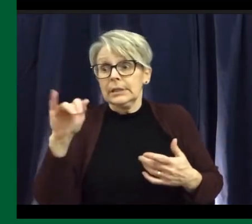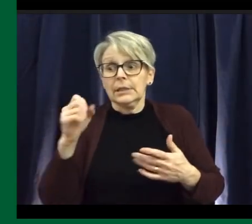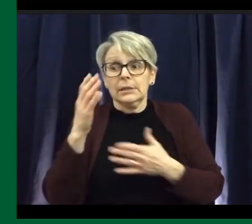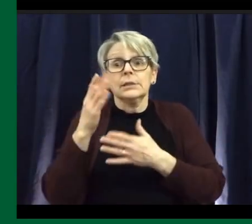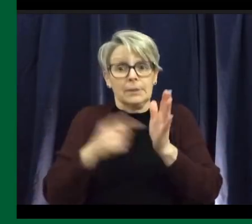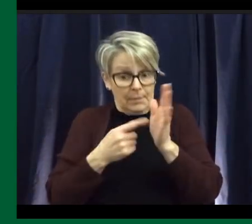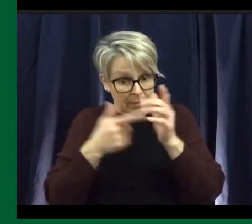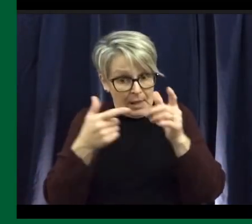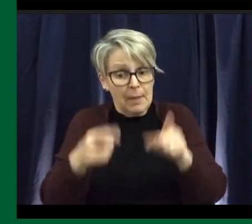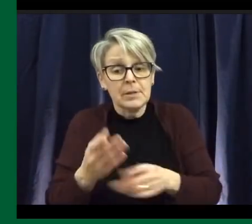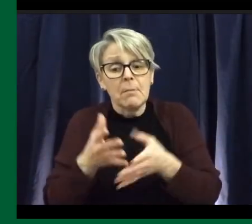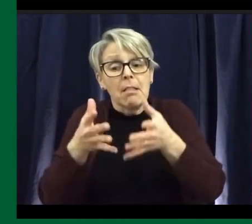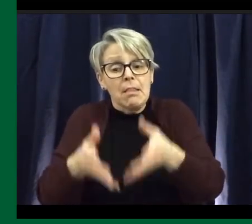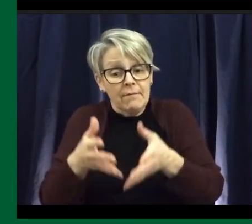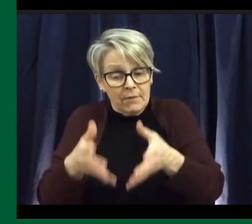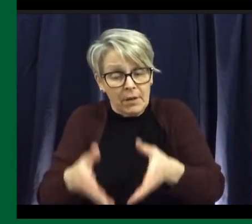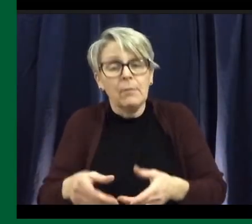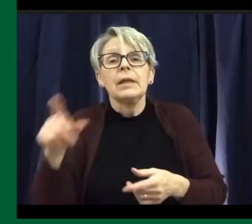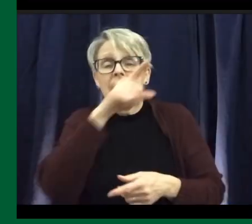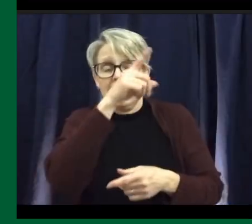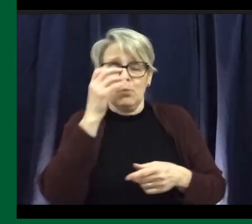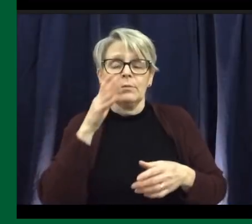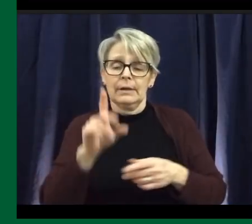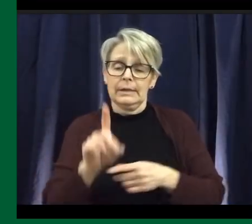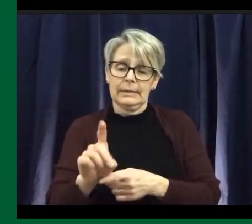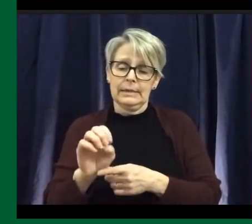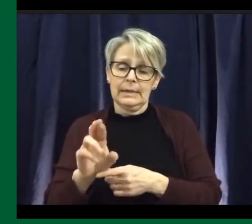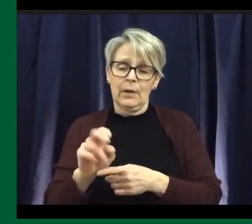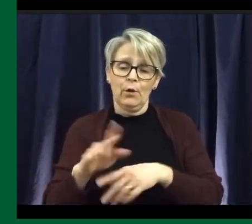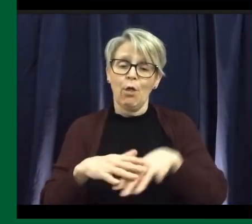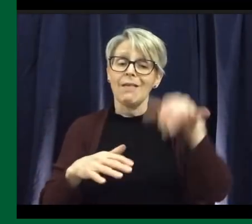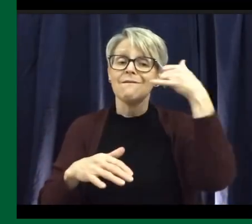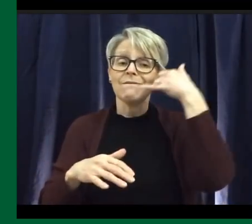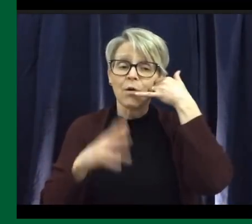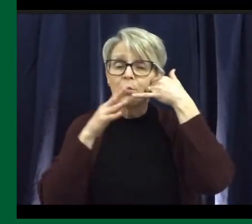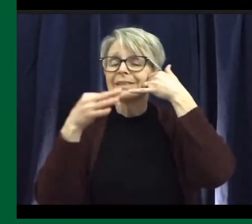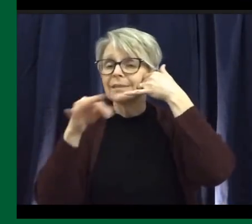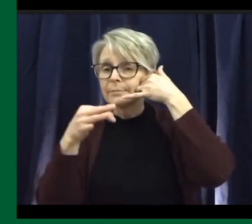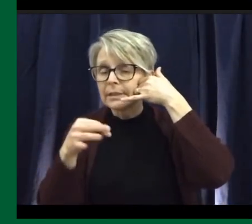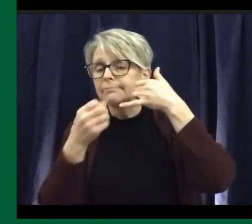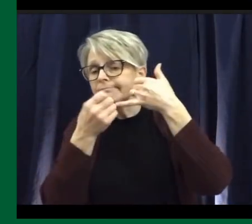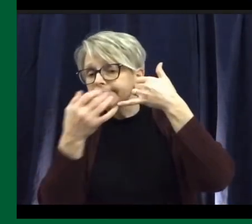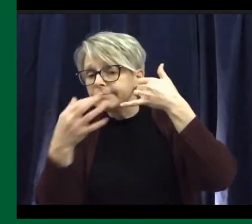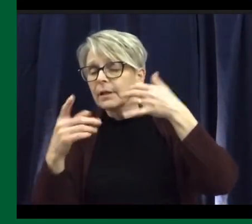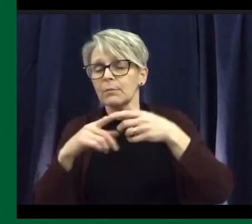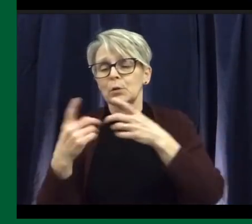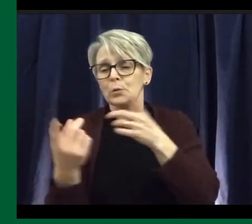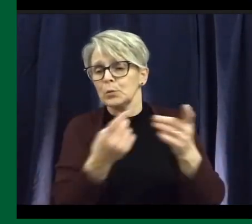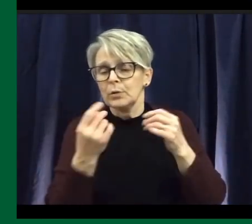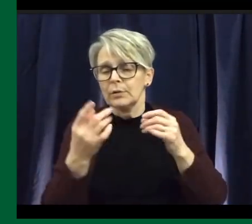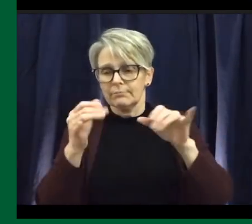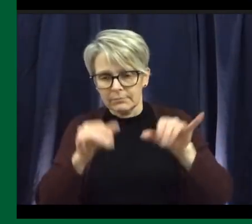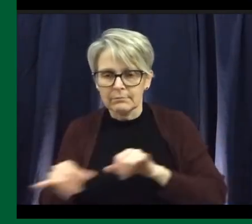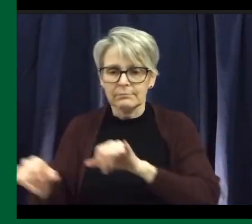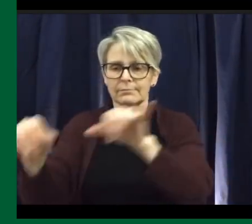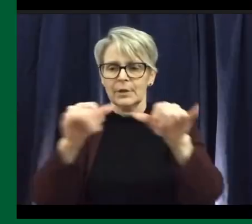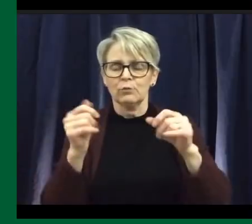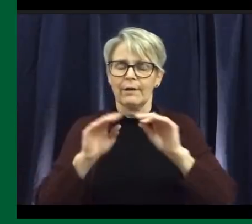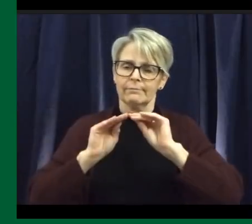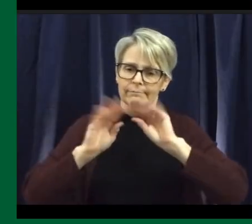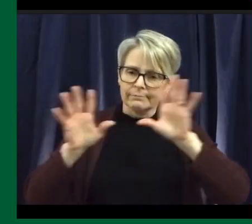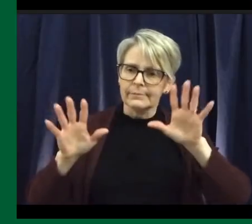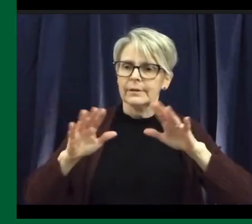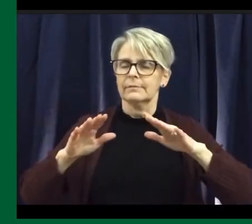so he'll go through the process of what we've directed teams across the province to be able to do that in a standardized, fair, and transparent way. So go ahead,